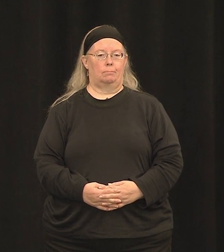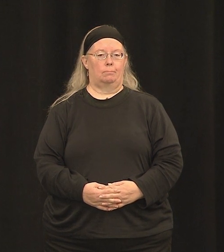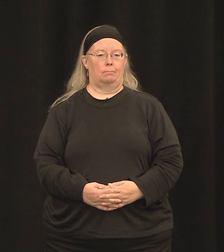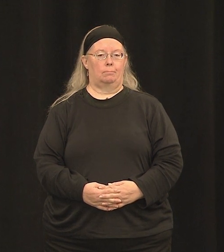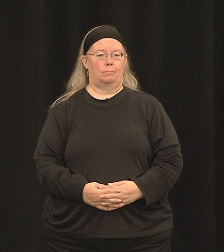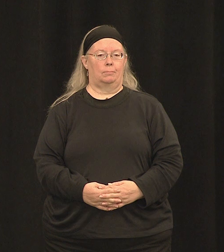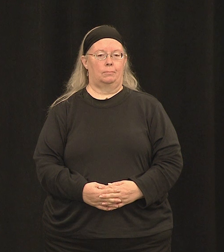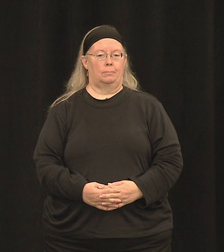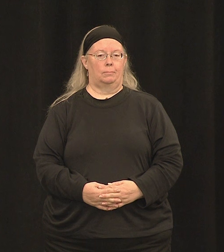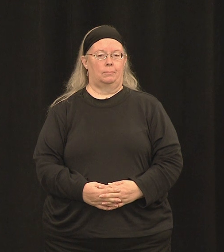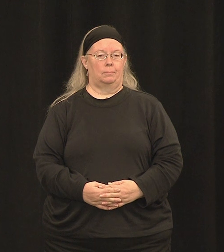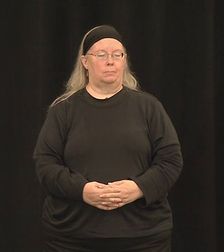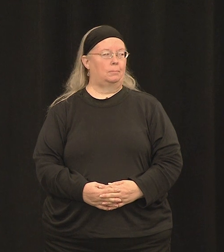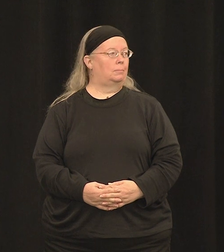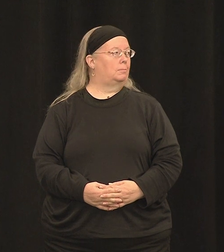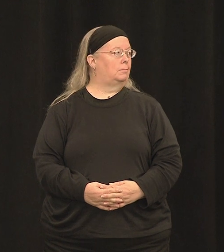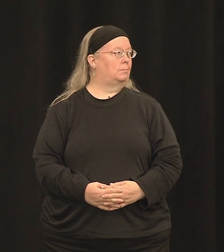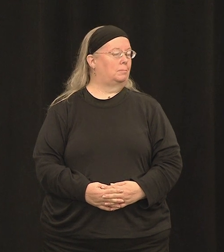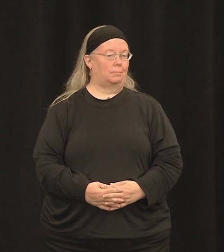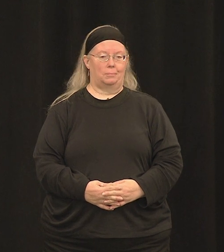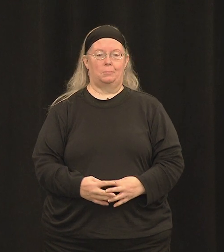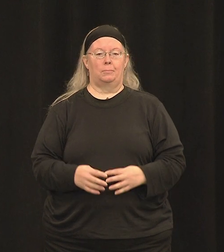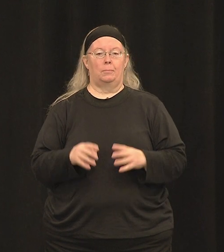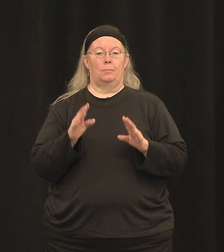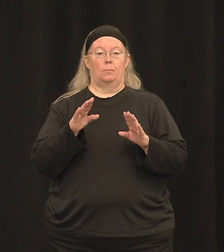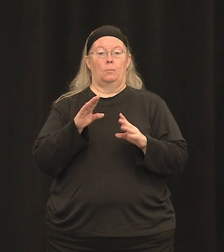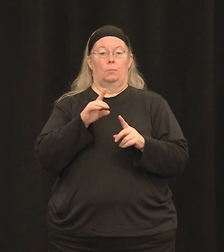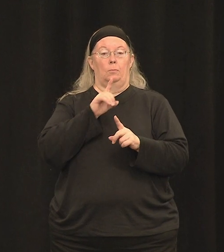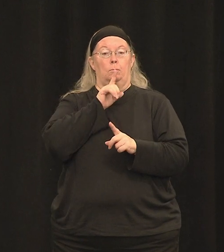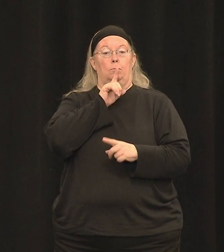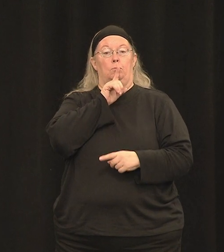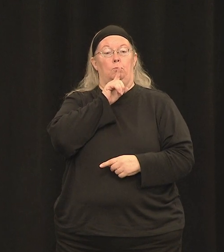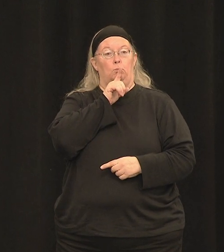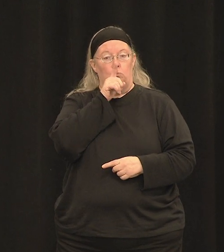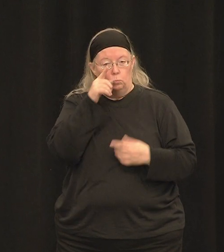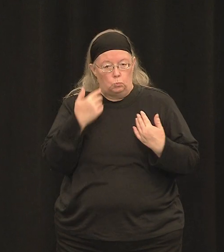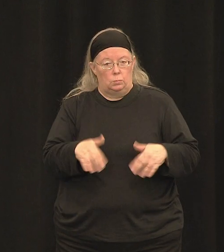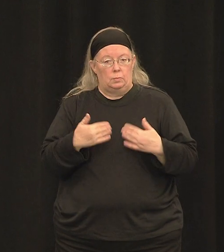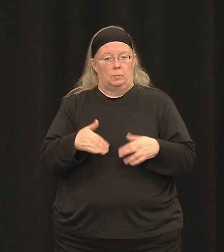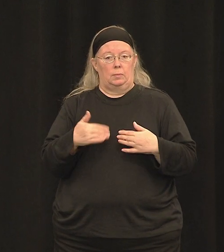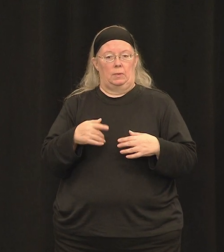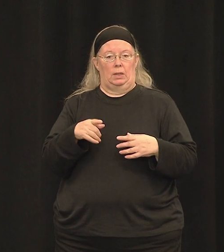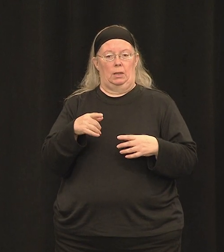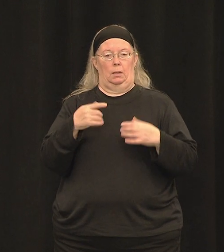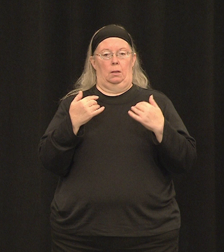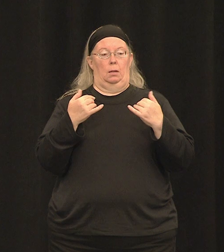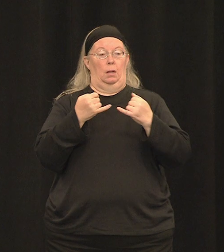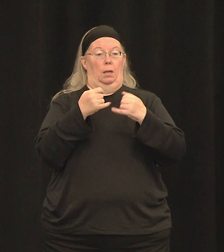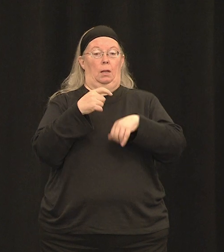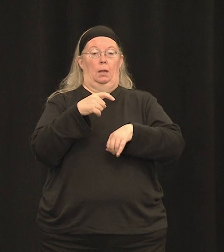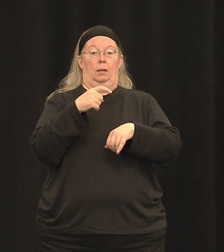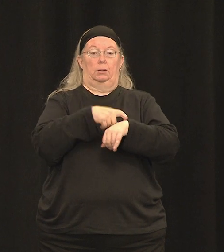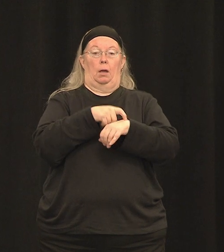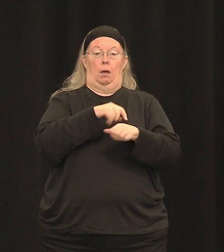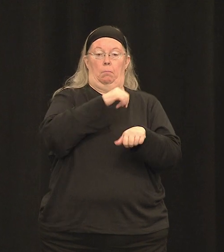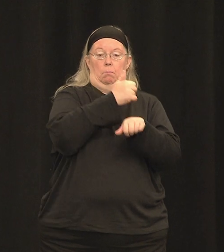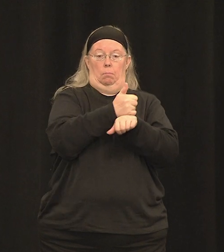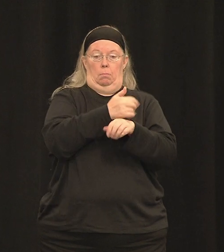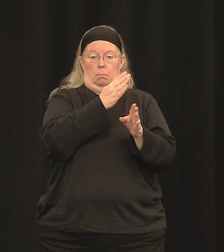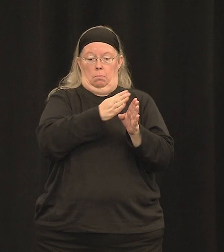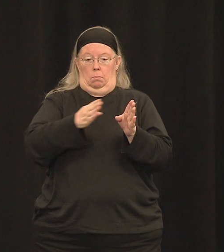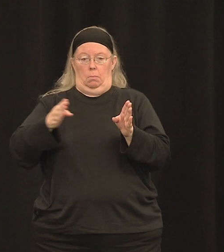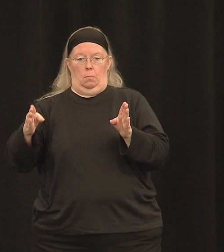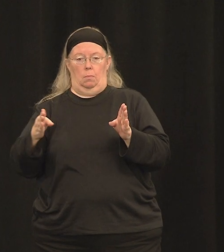We have a very aggressive timeline to try to get our gene therapy into the clinic, which hinges on concluding our efficacy studies by the fall